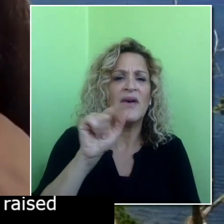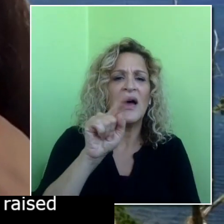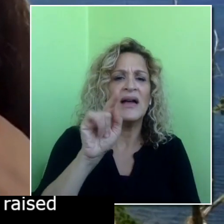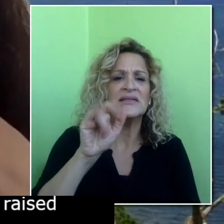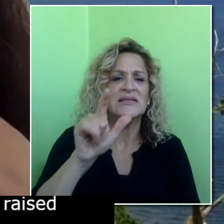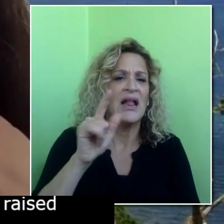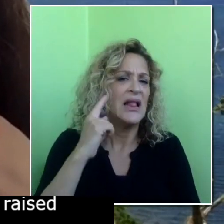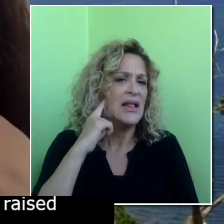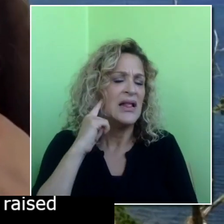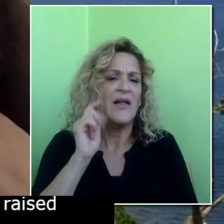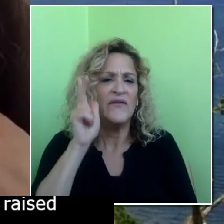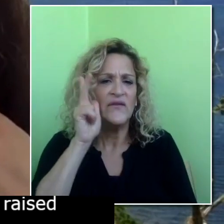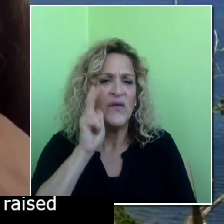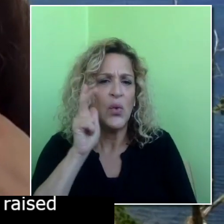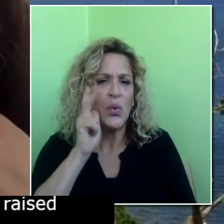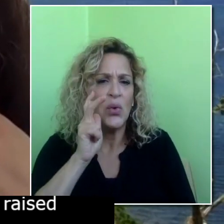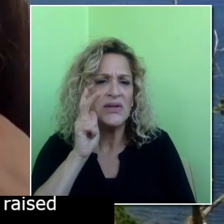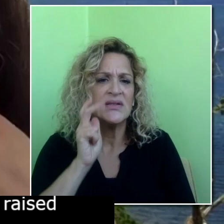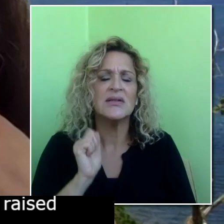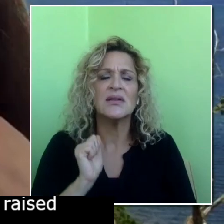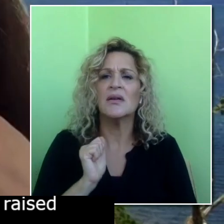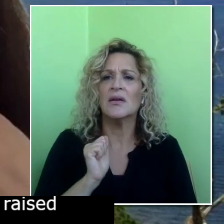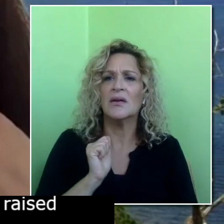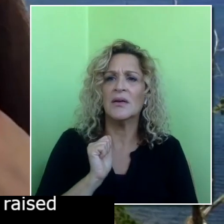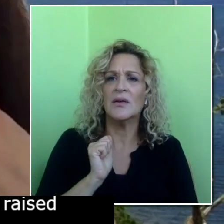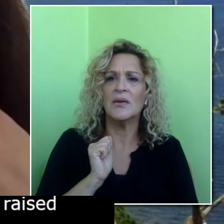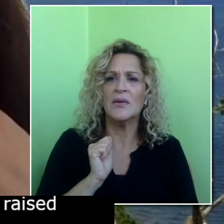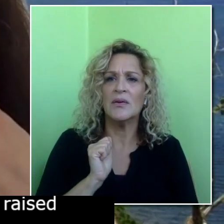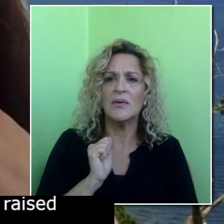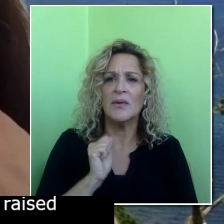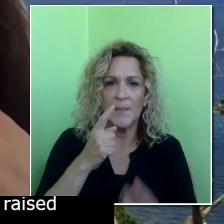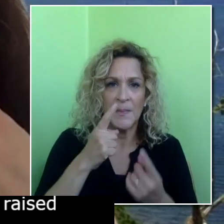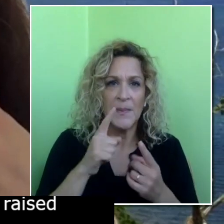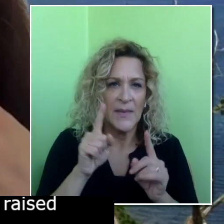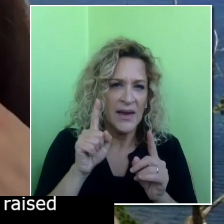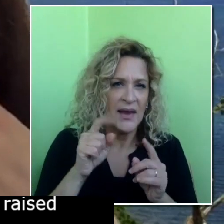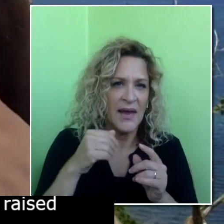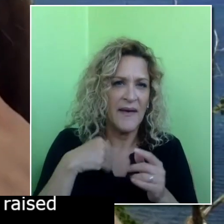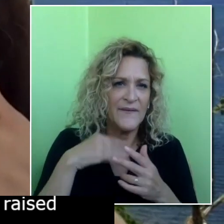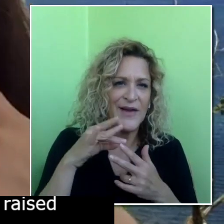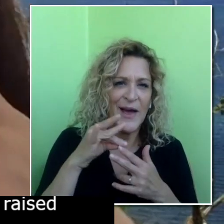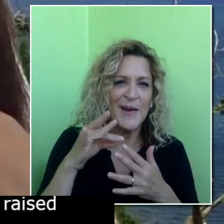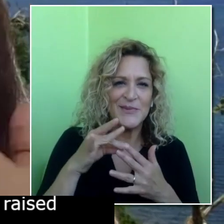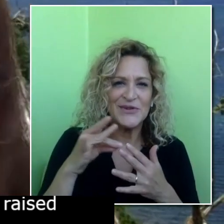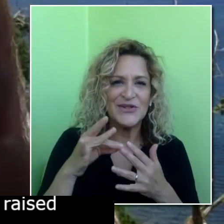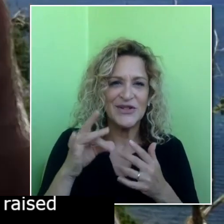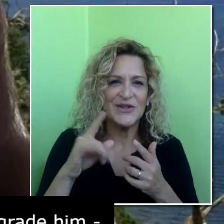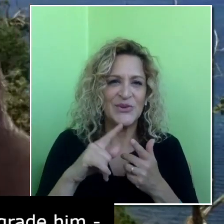I guess I was upgrade him in a, oh, here it is. Okay, Fazal,